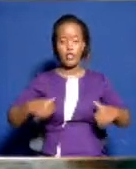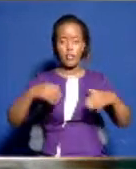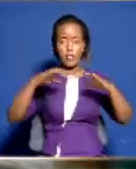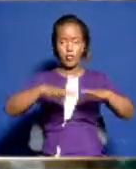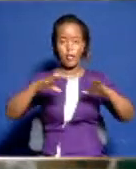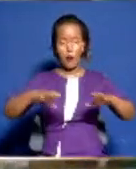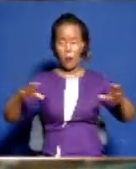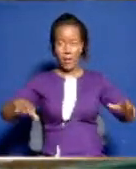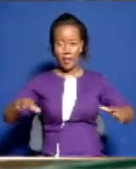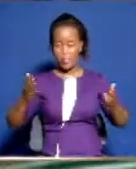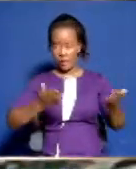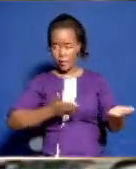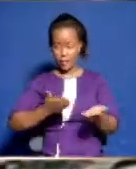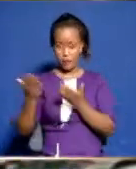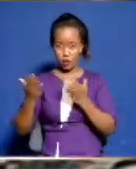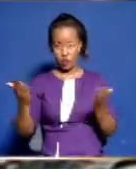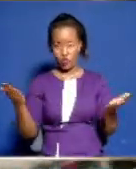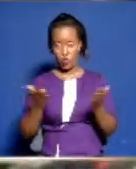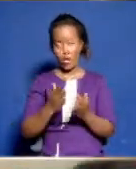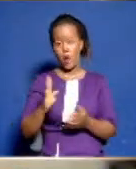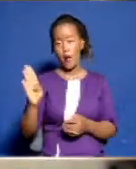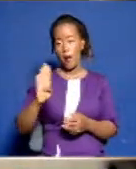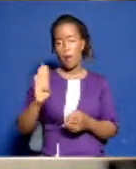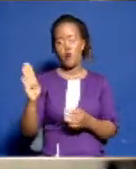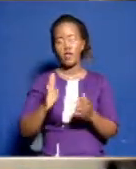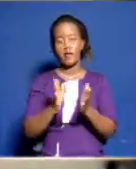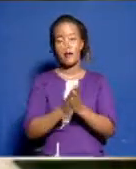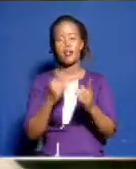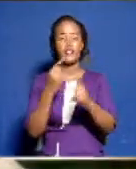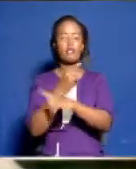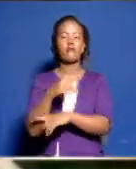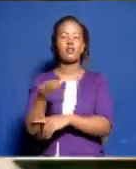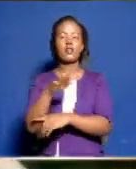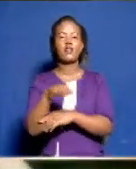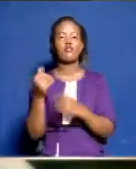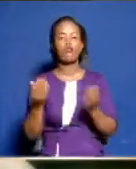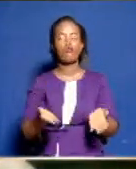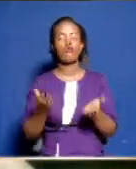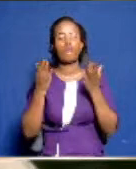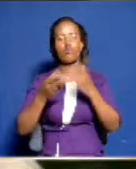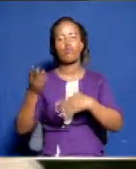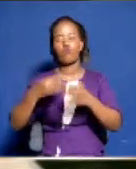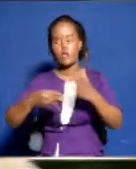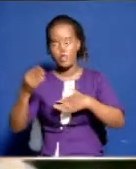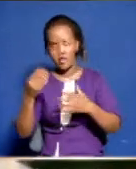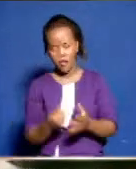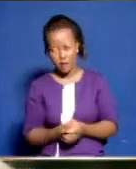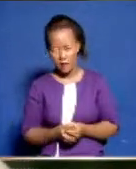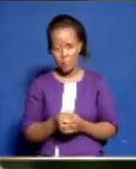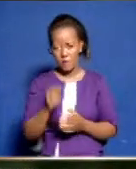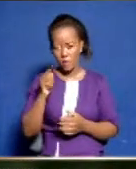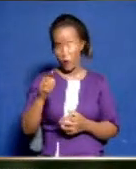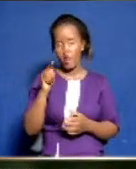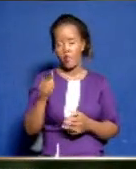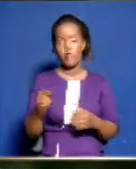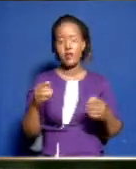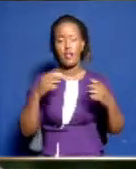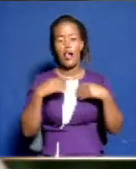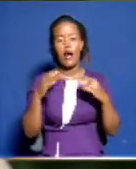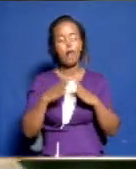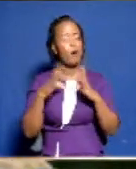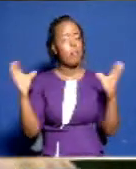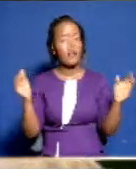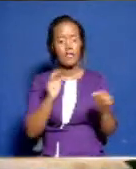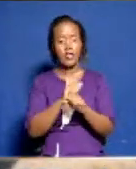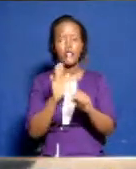exporting flowers to Beijing, Guangzhou, and Shenzhen to boost sales. It's a very big country, so a big volume of